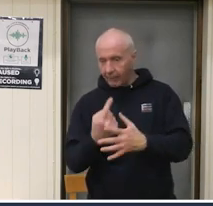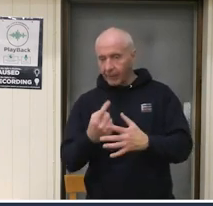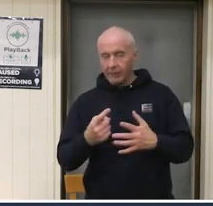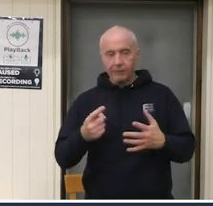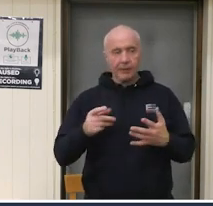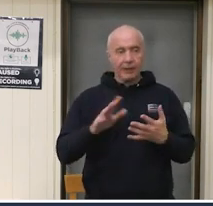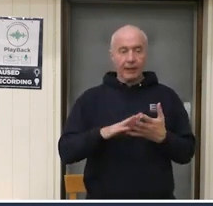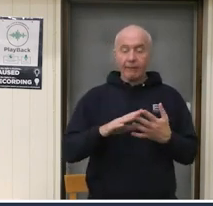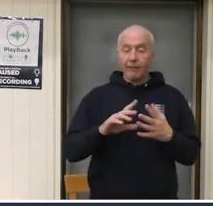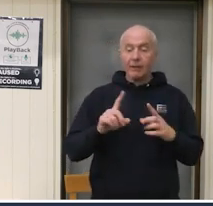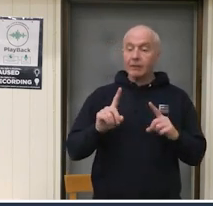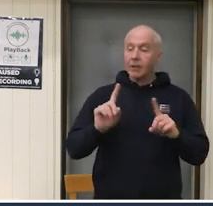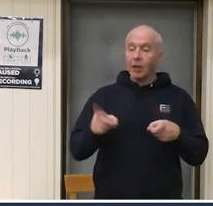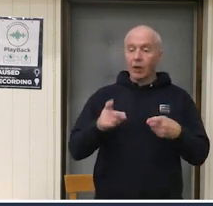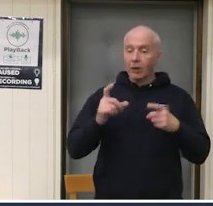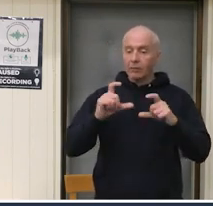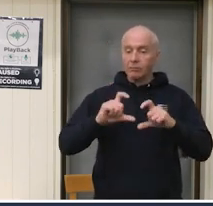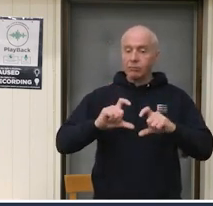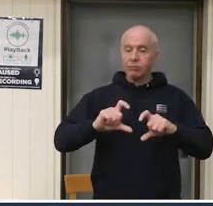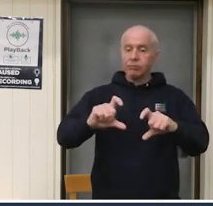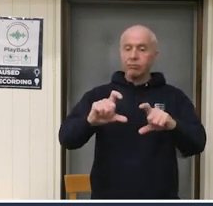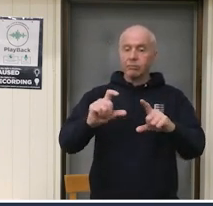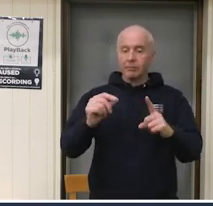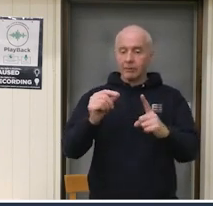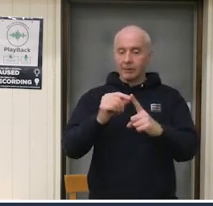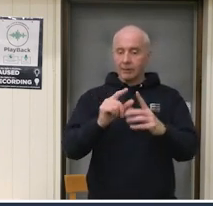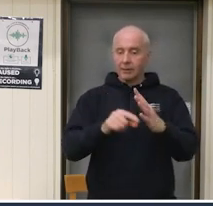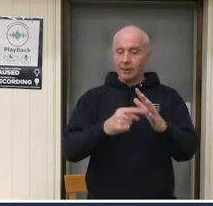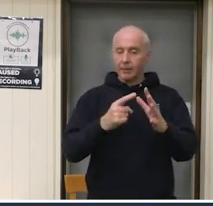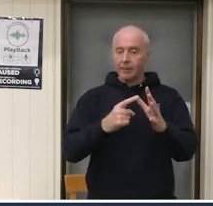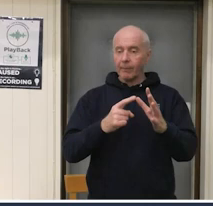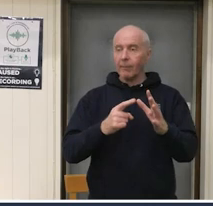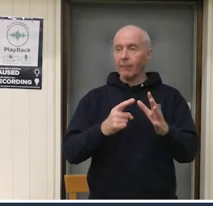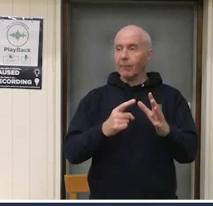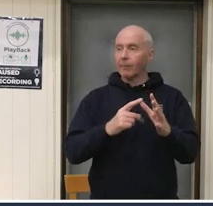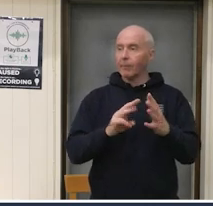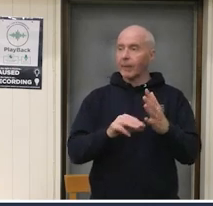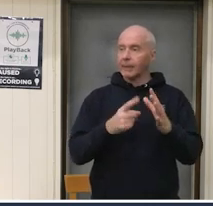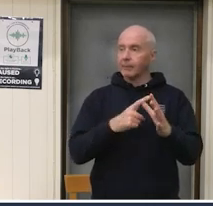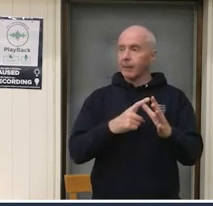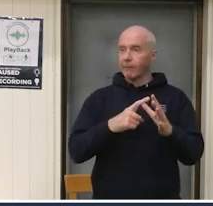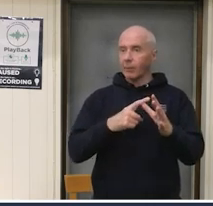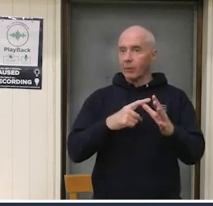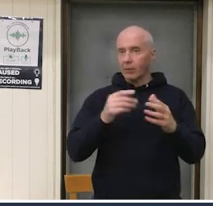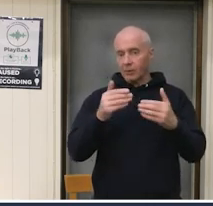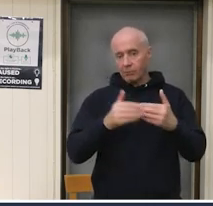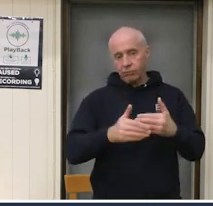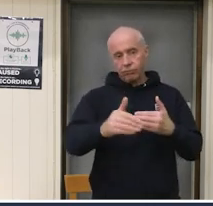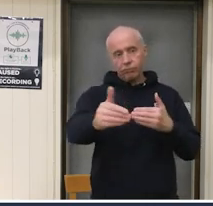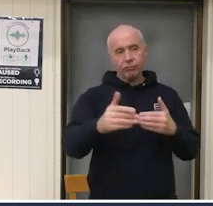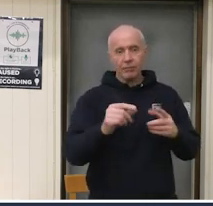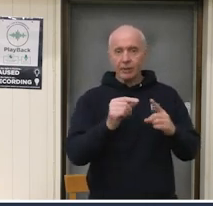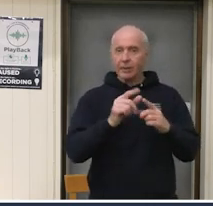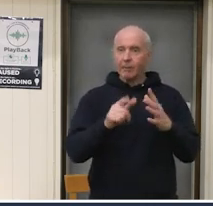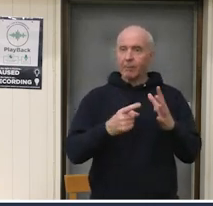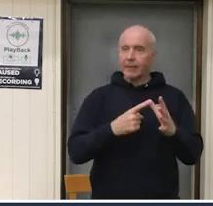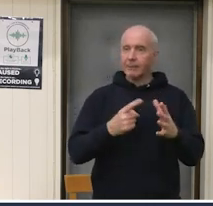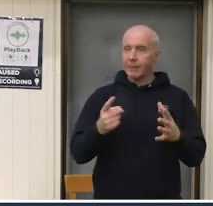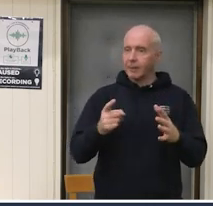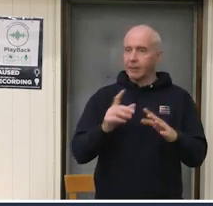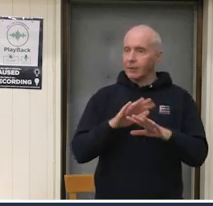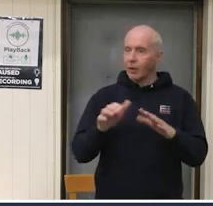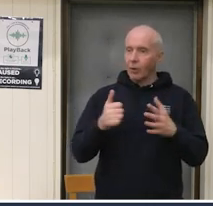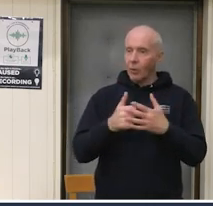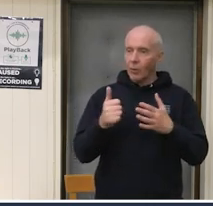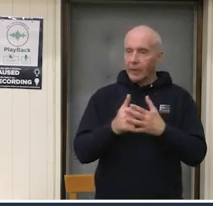sustain the plasmas for a very long time. It comes back to the thing I was saying about plasmas being stroppy and not wanting to do what you want them to do,